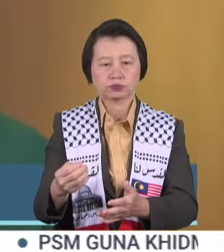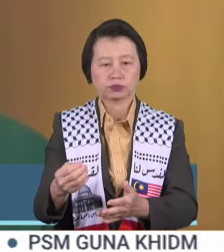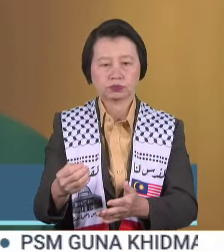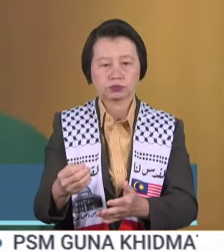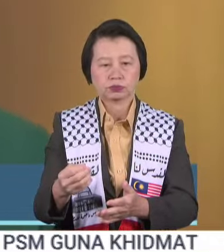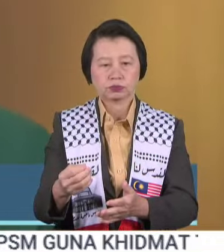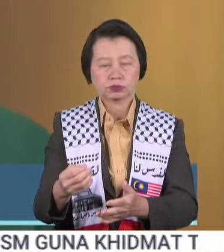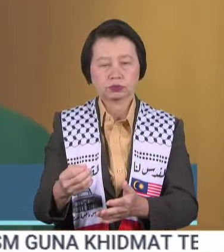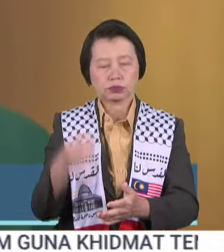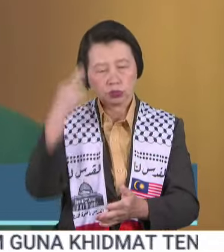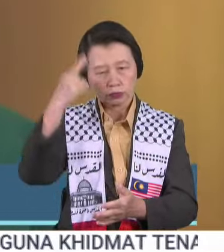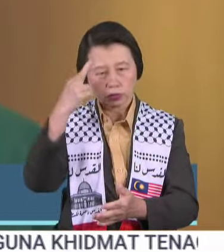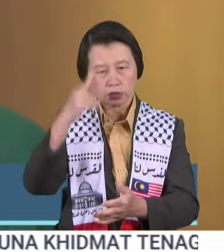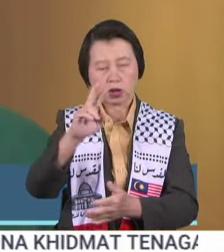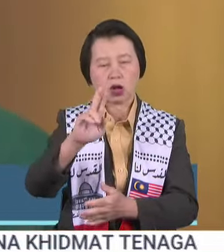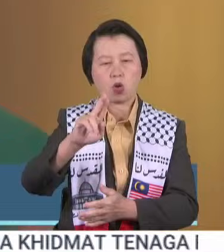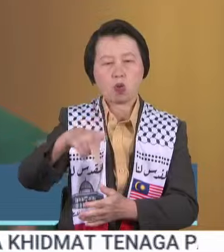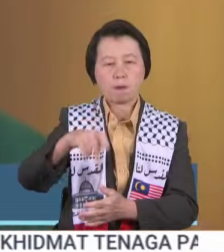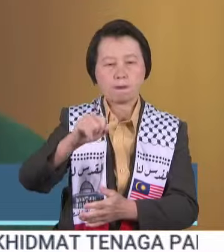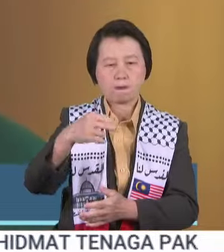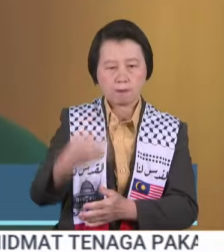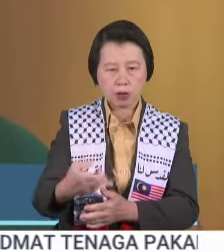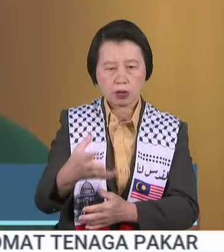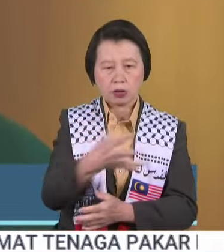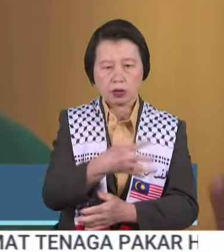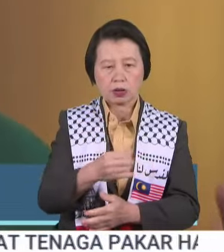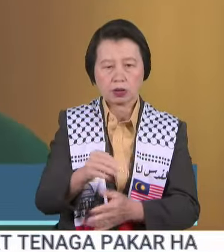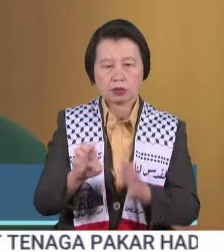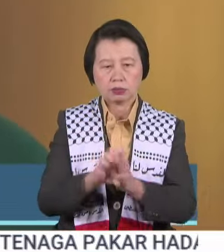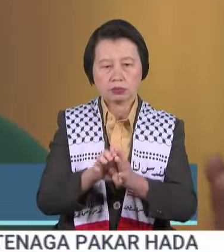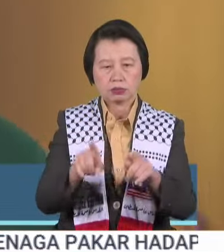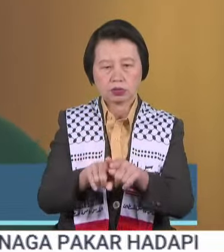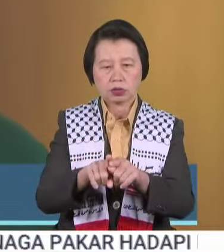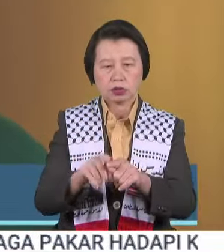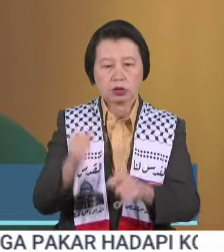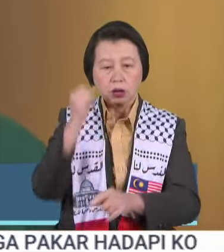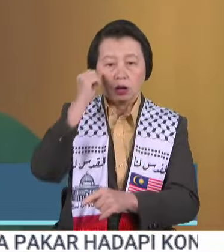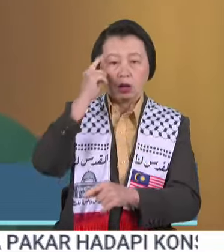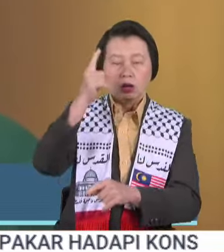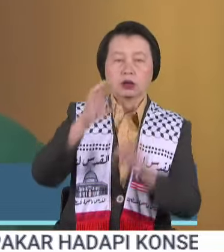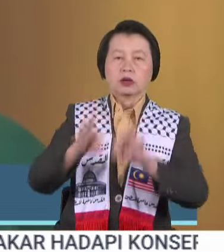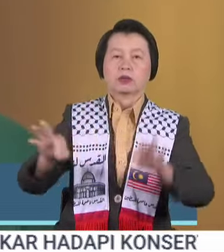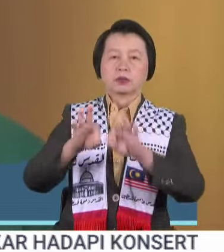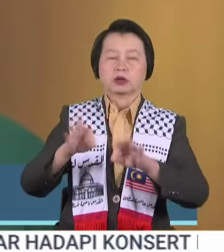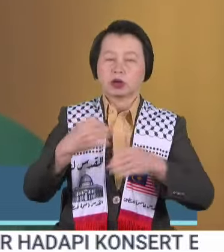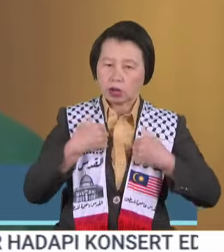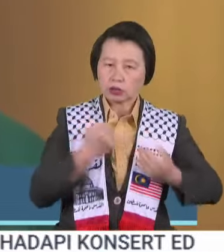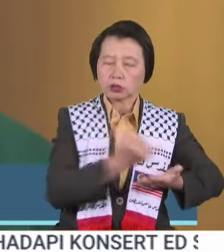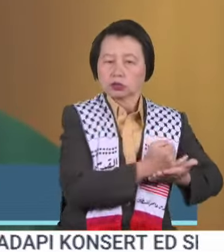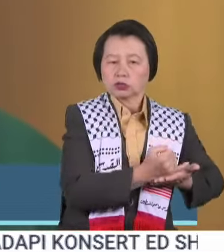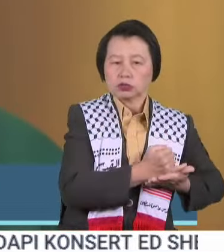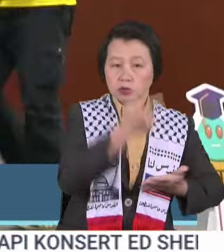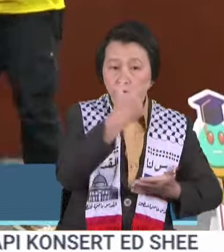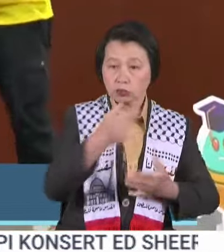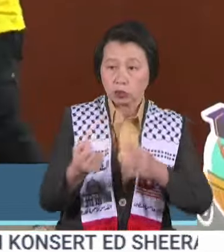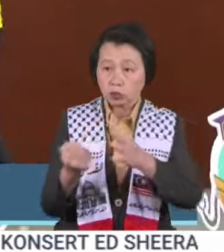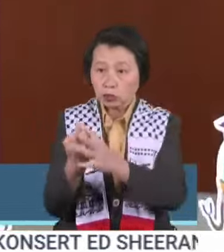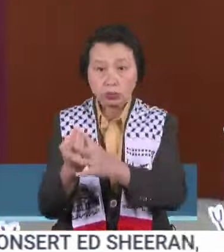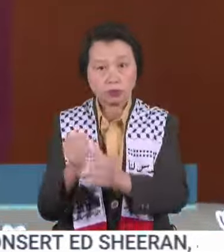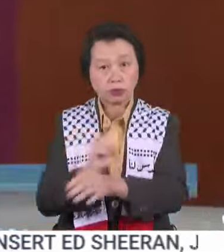But I think the awareness has picked up. COVID, actually, because of COVID, the awareness of insurance has actually picked up